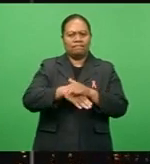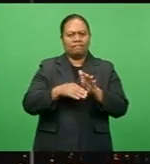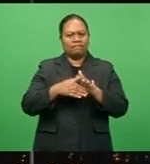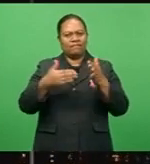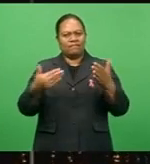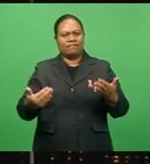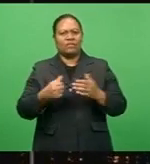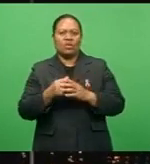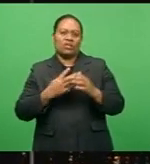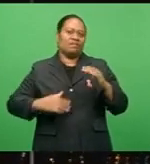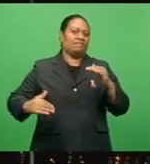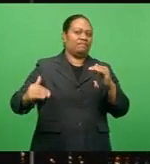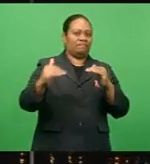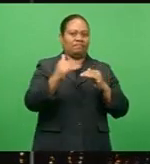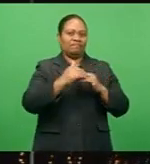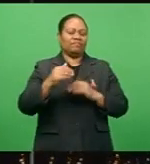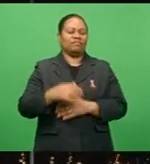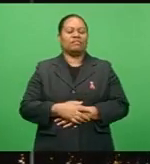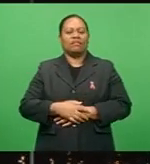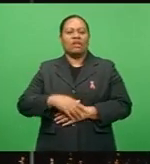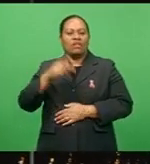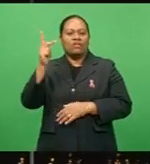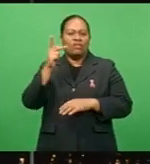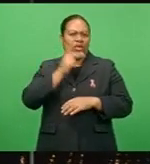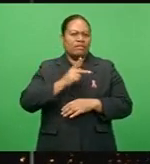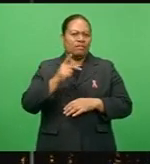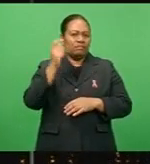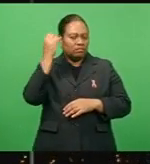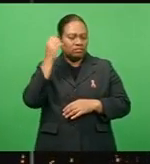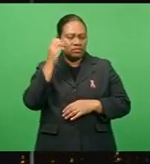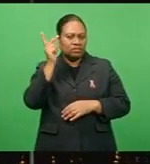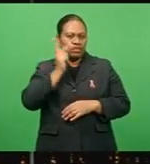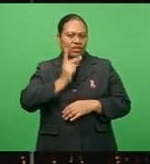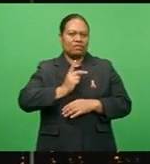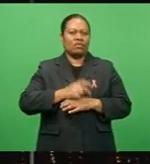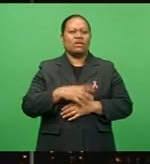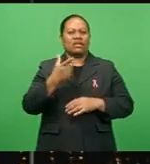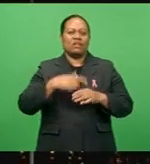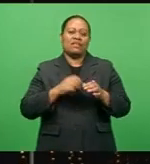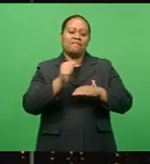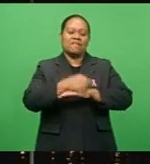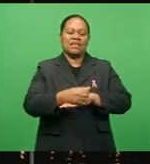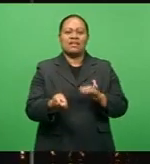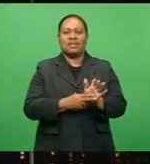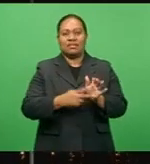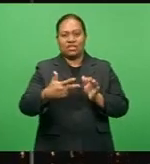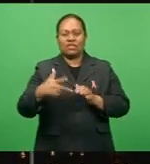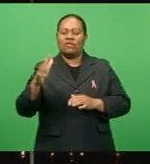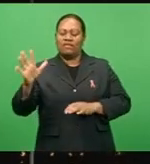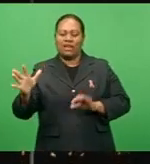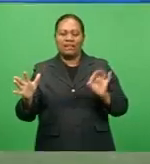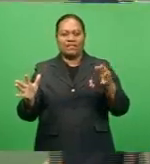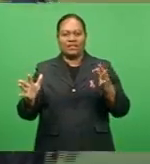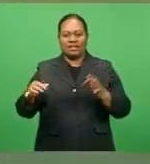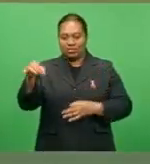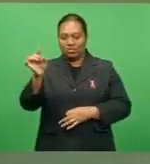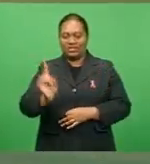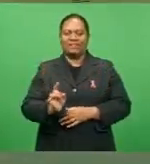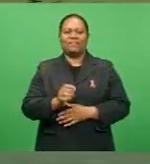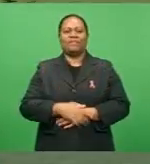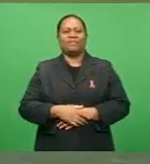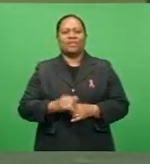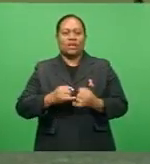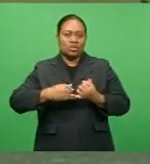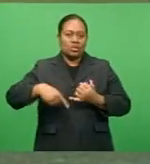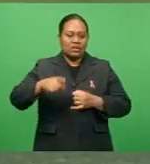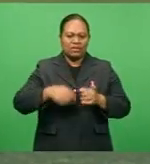Tambandamu is the new champion of the 13th Fiji Bitter Savu Savu Sevens. The Mara Sevens champions with Chone